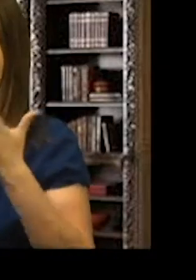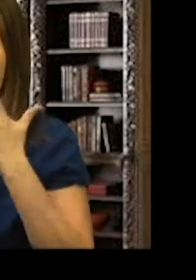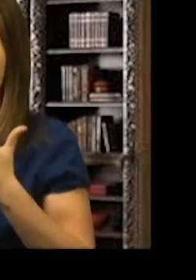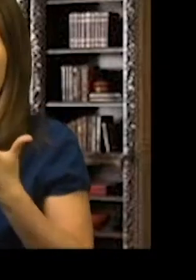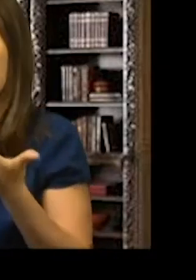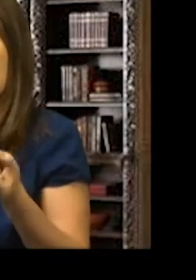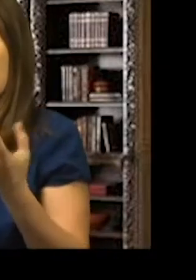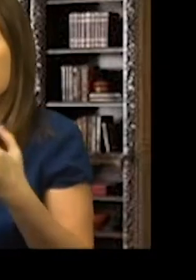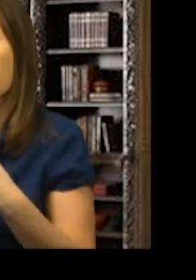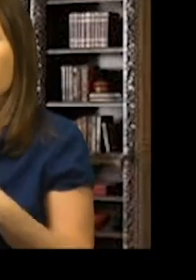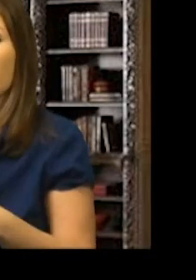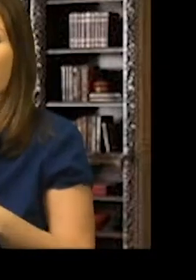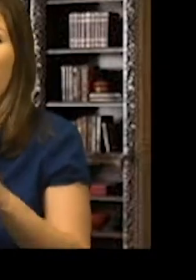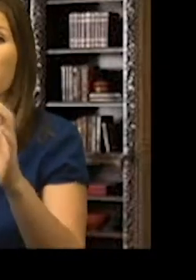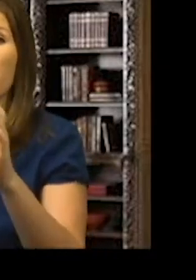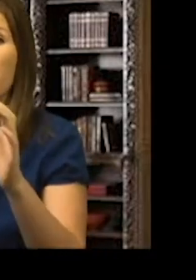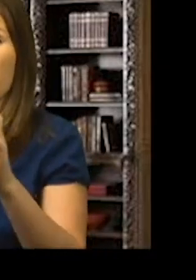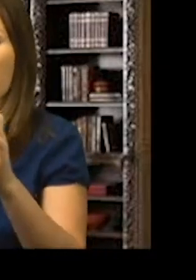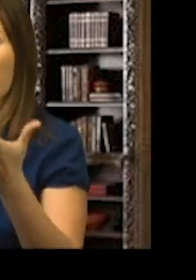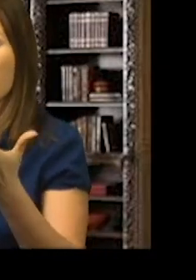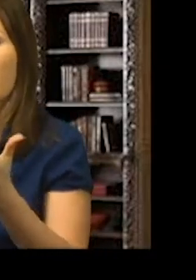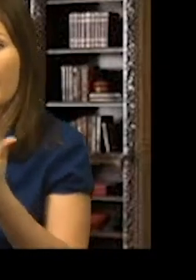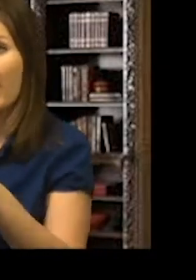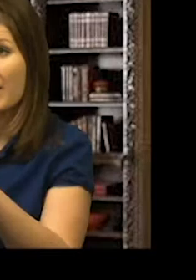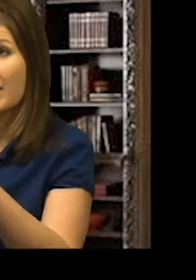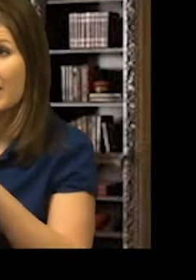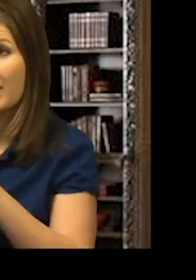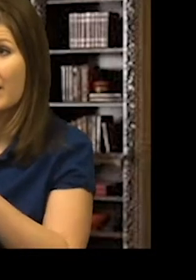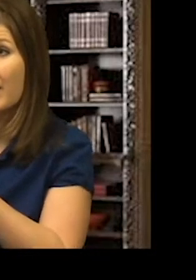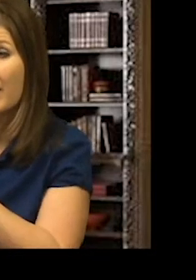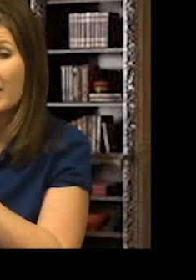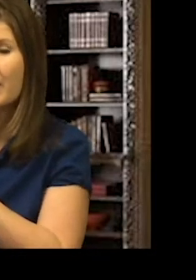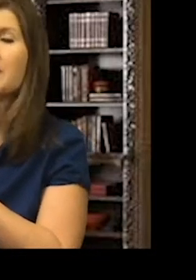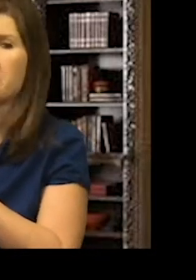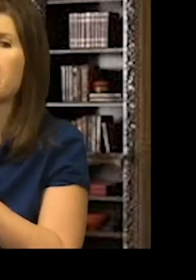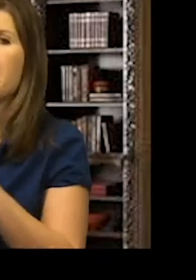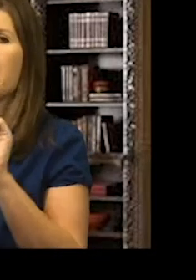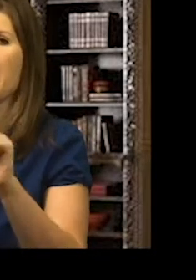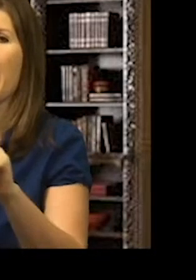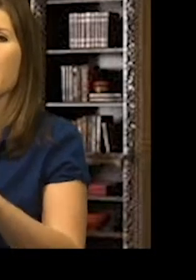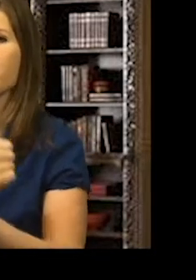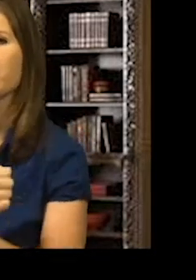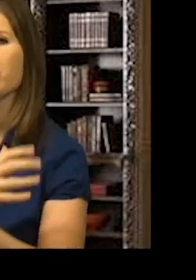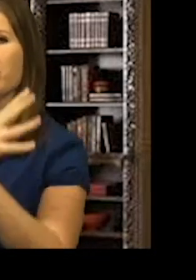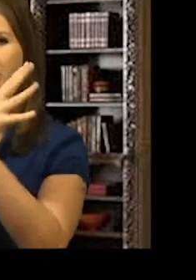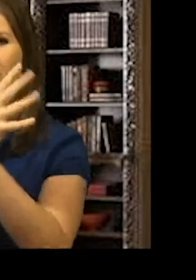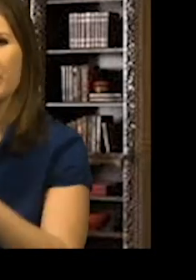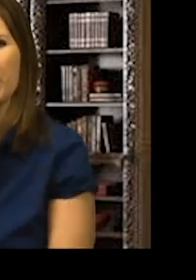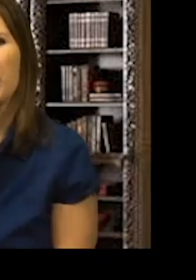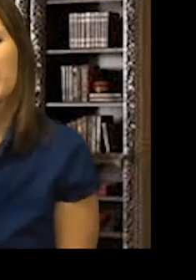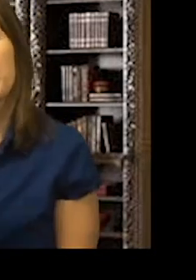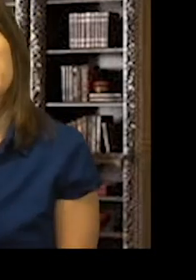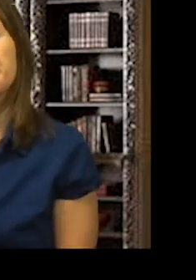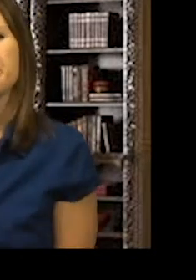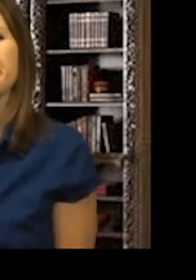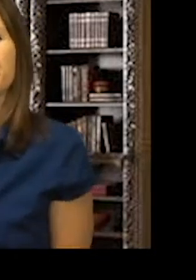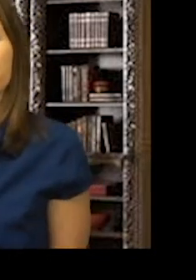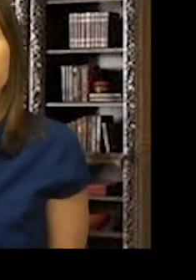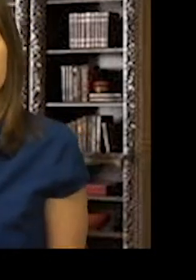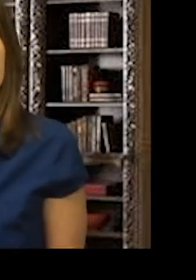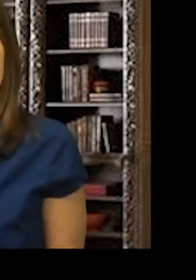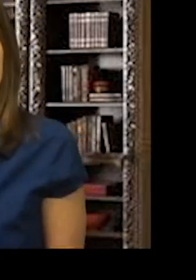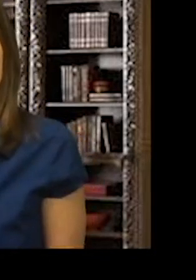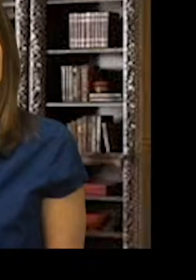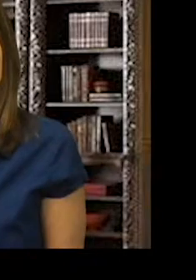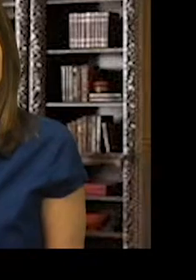on-site or remote interpreter to fill this need. This is especially beneficial if you are experiencing a shortage